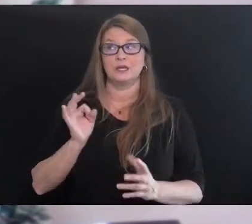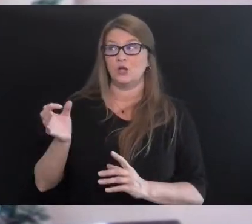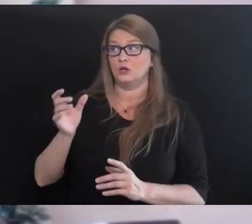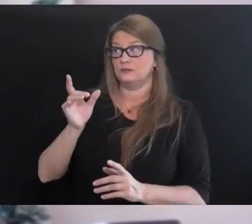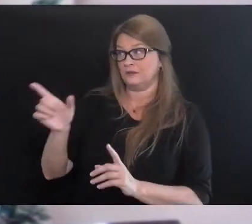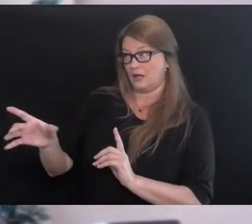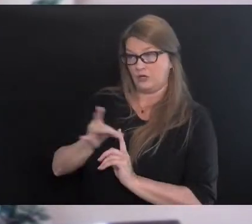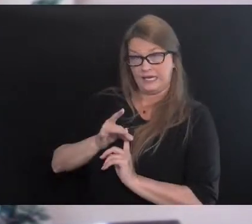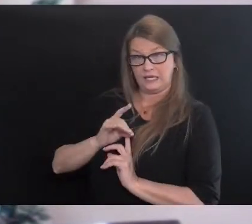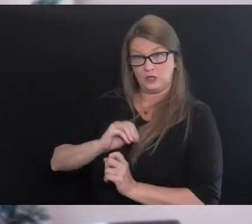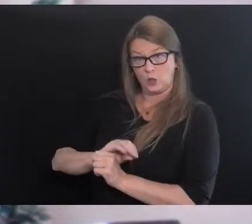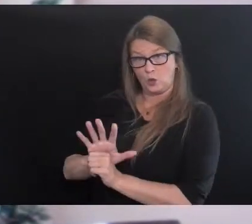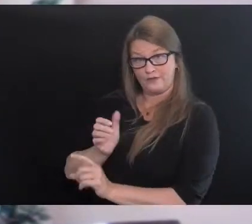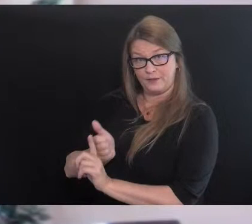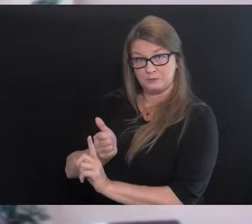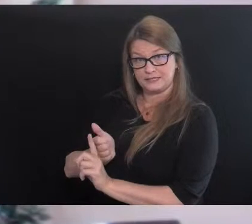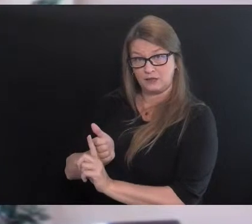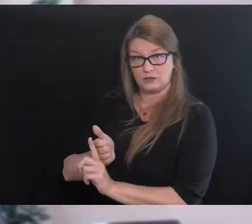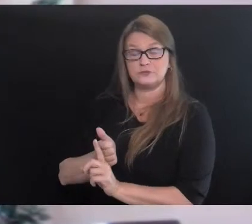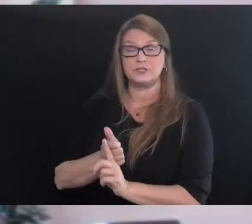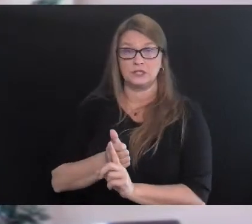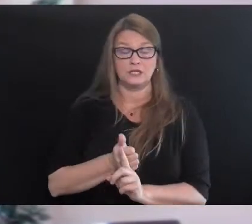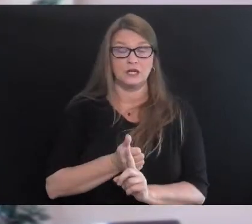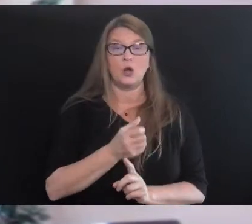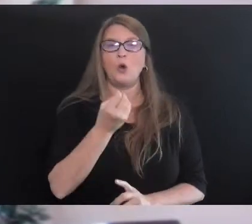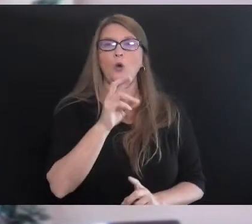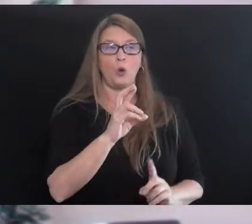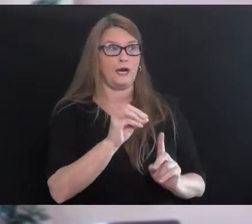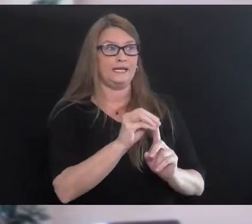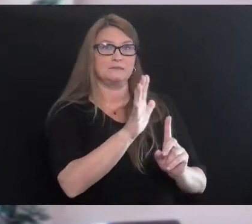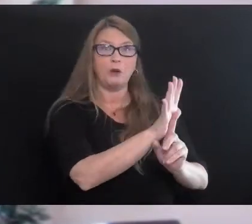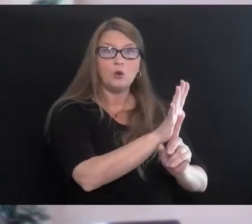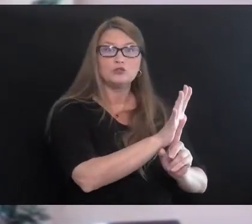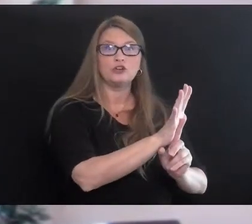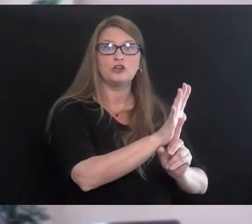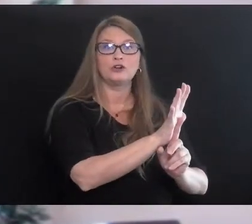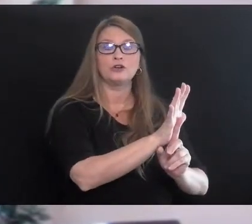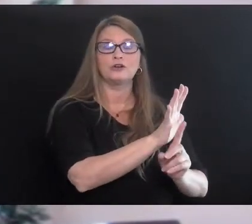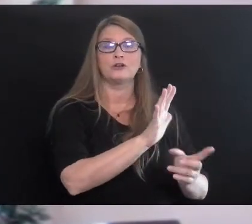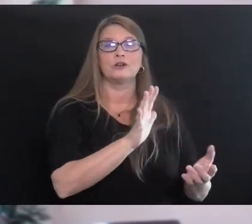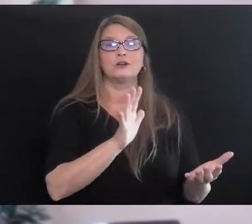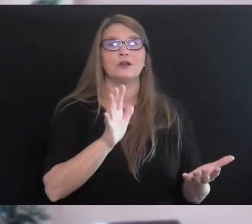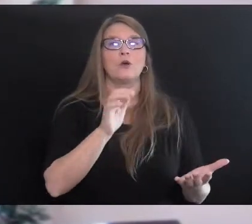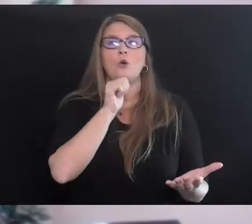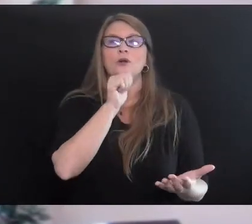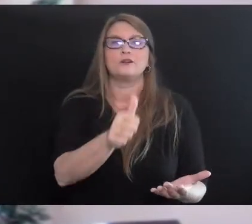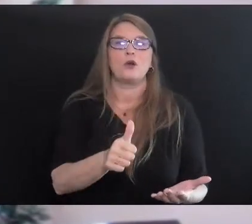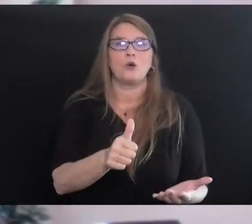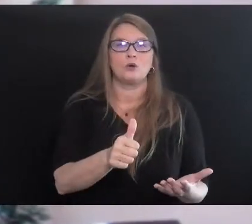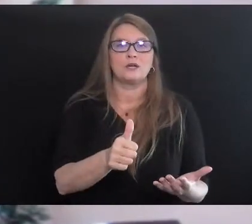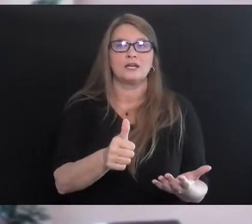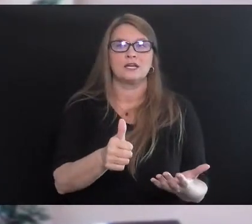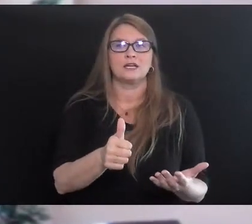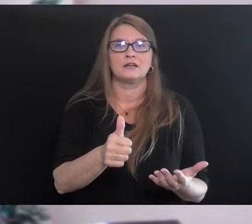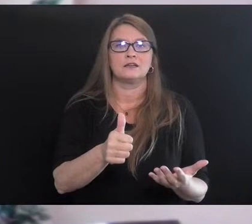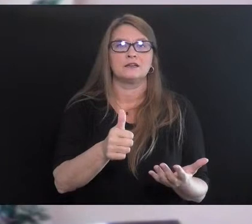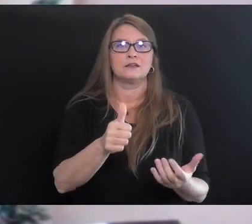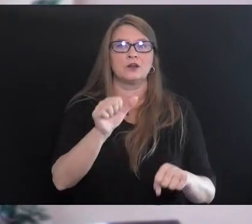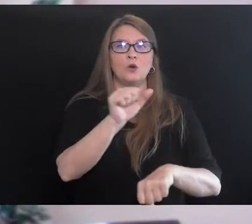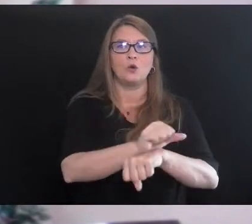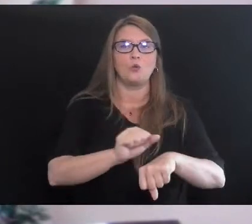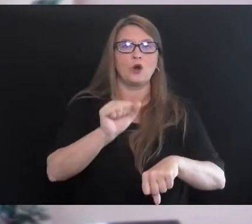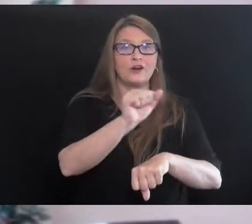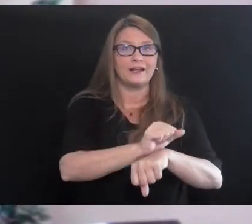COVID exposures or infections, or who are not anymore working in the